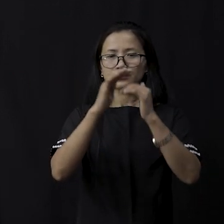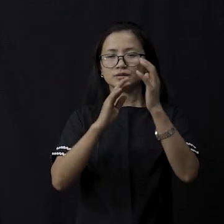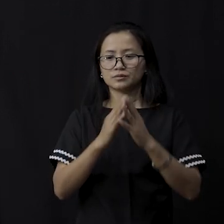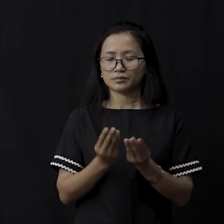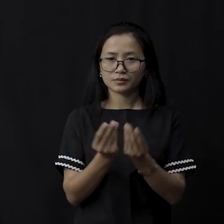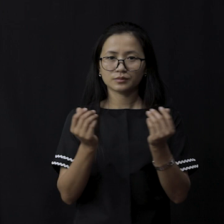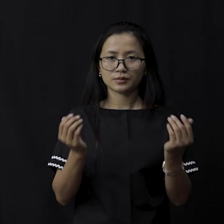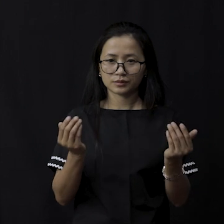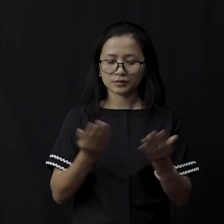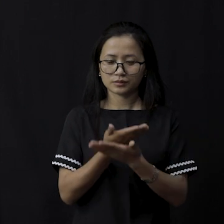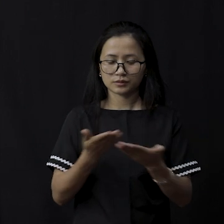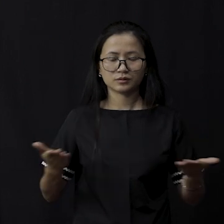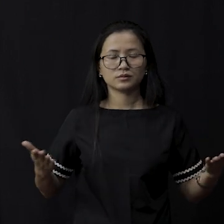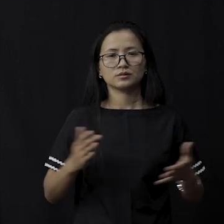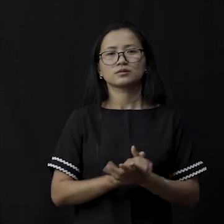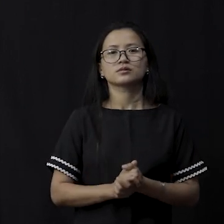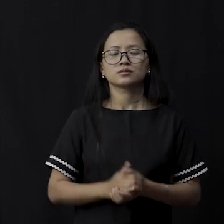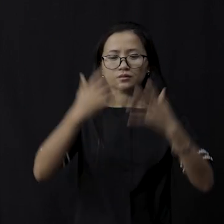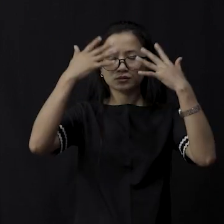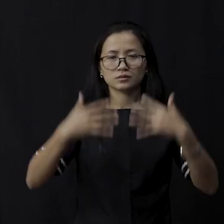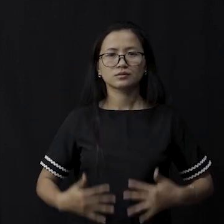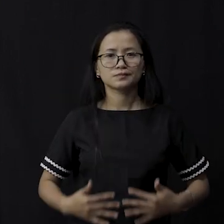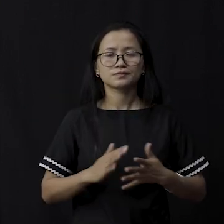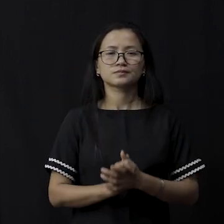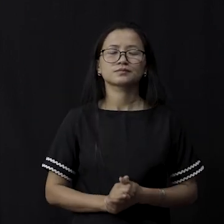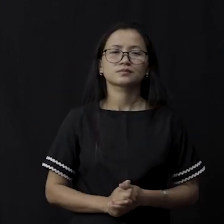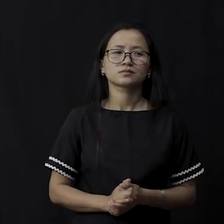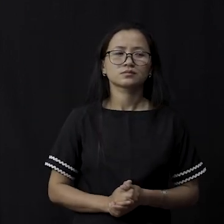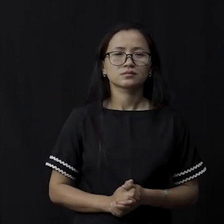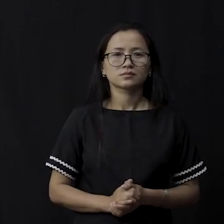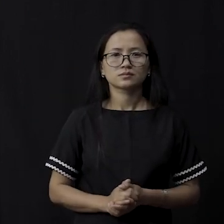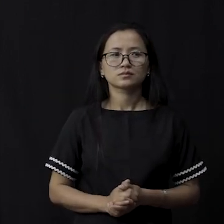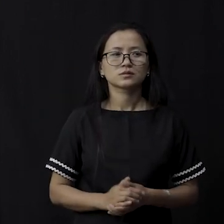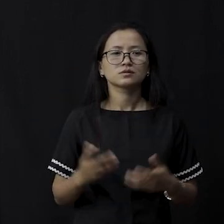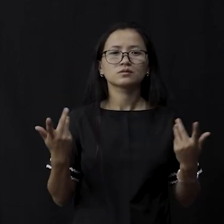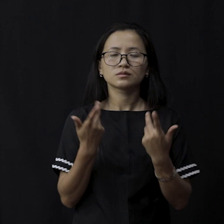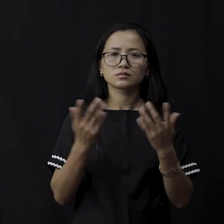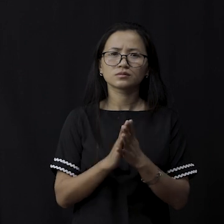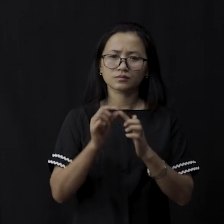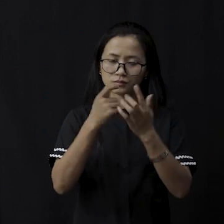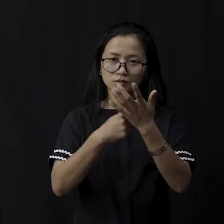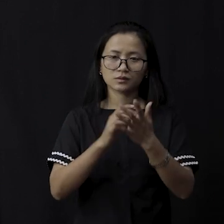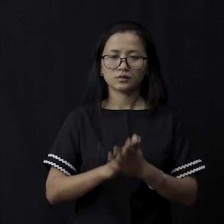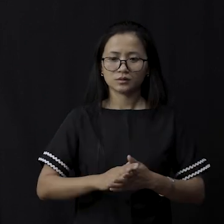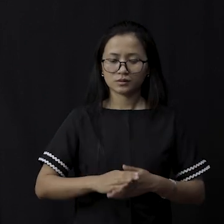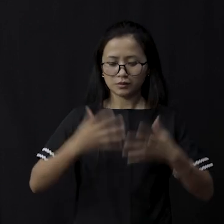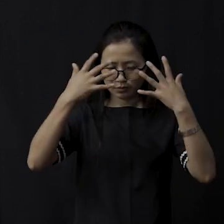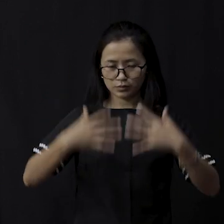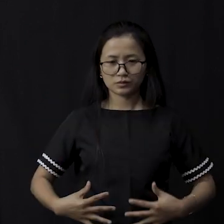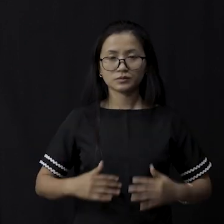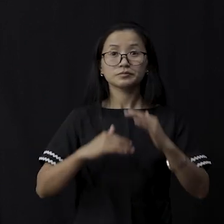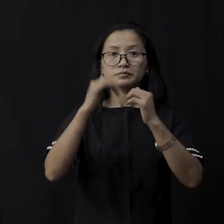the body. They are bodybuilding food. What are proteins?